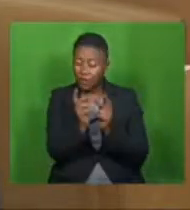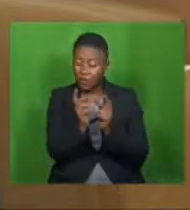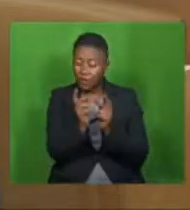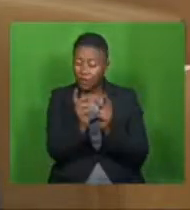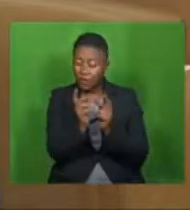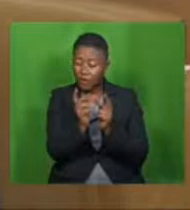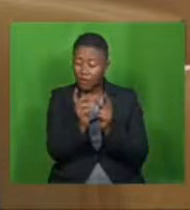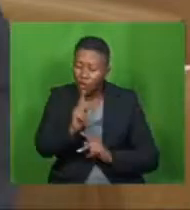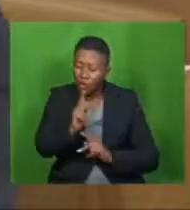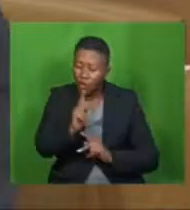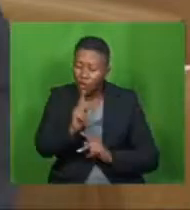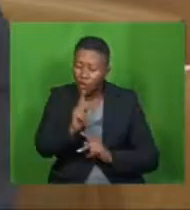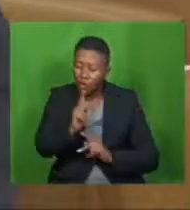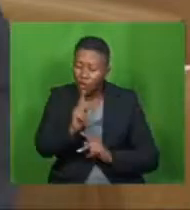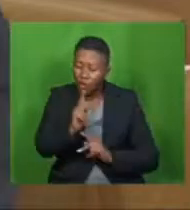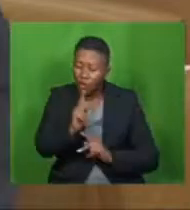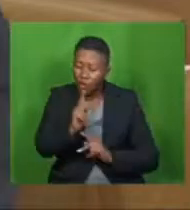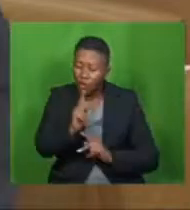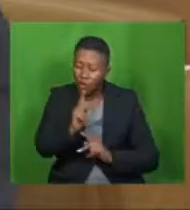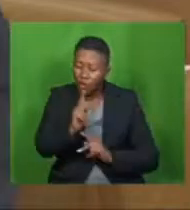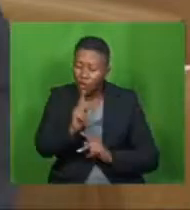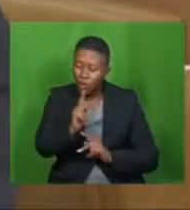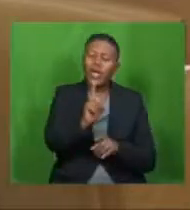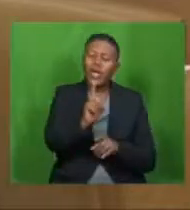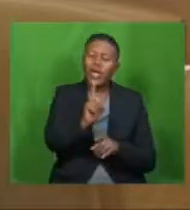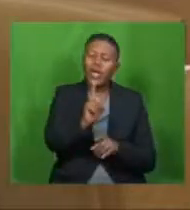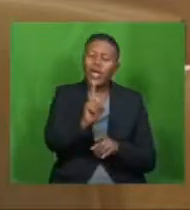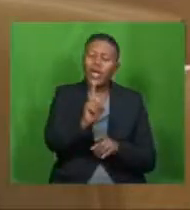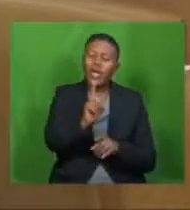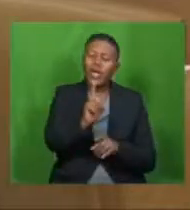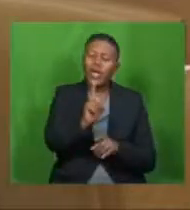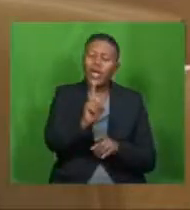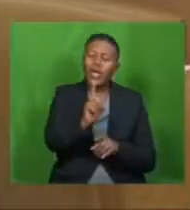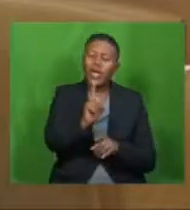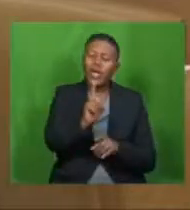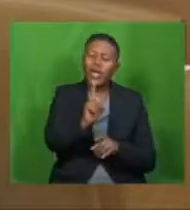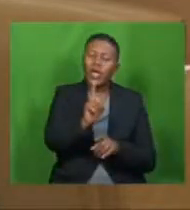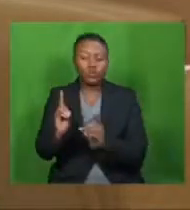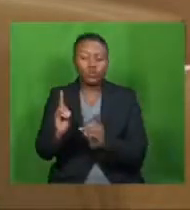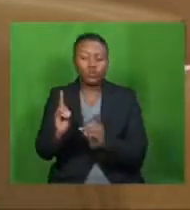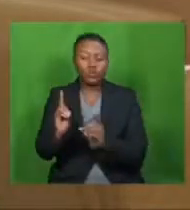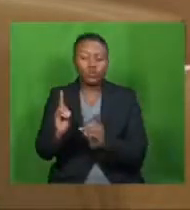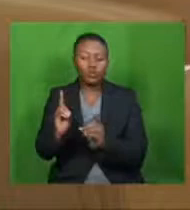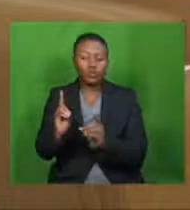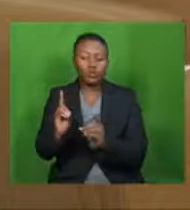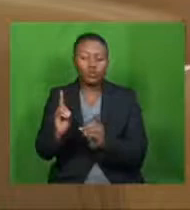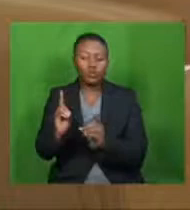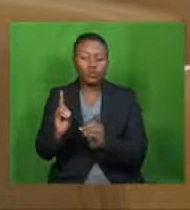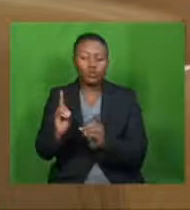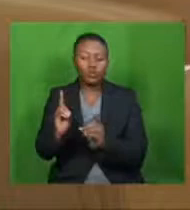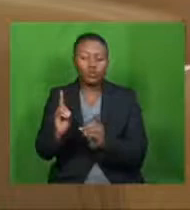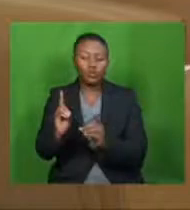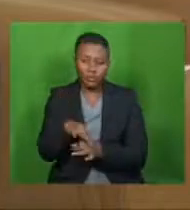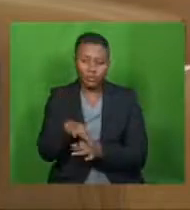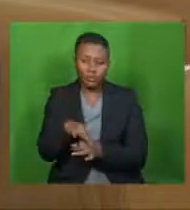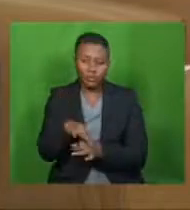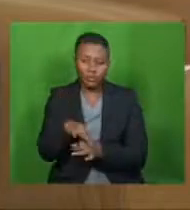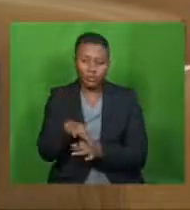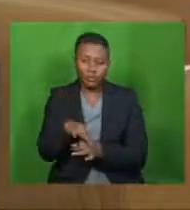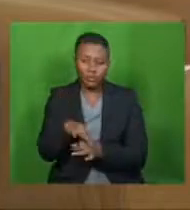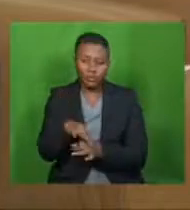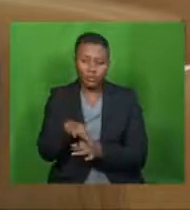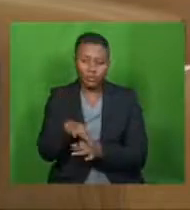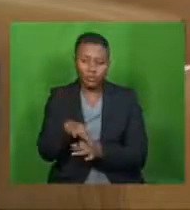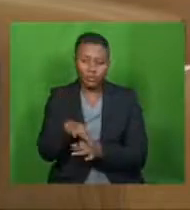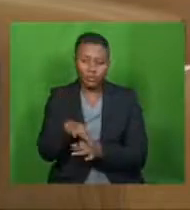the planting. Save that, Mr. Speaker, he failed to tell us where you would be planting your tree.